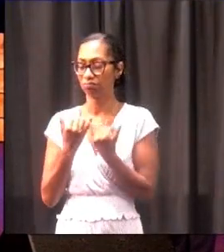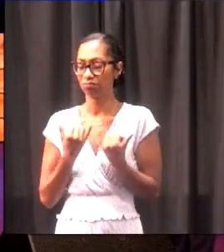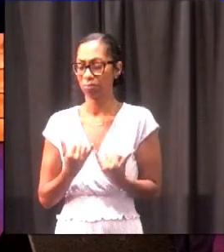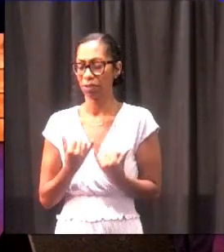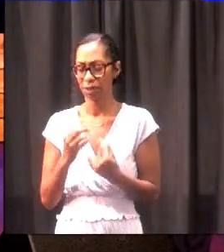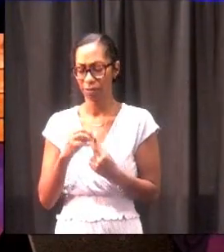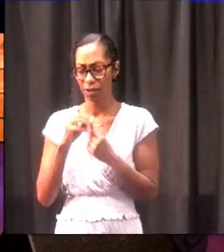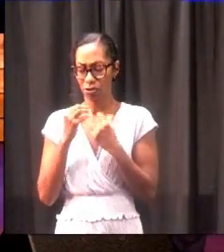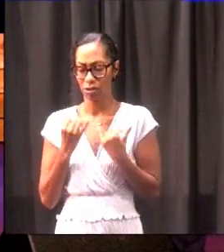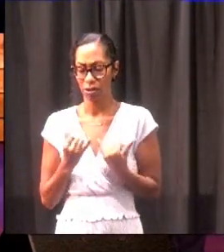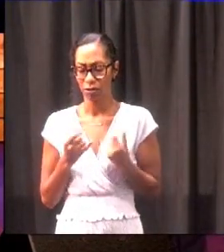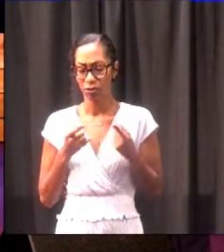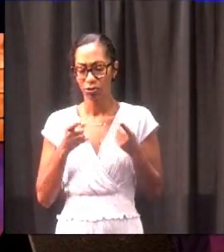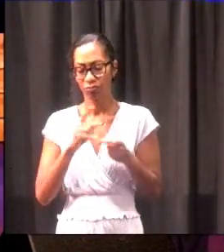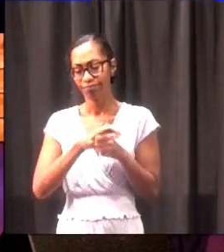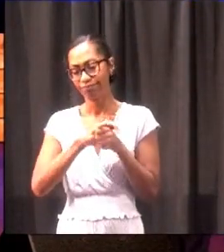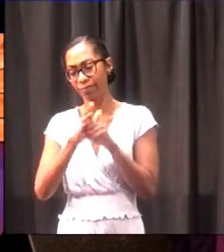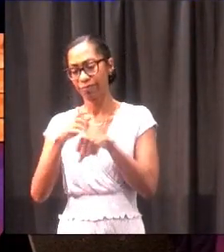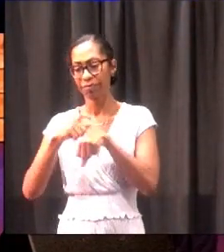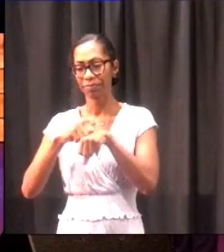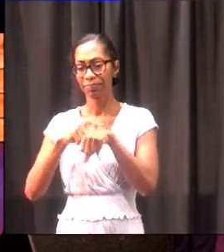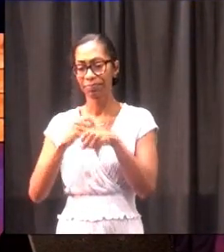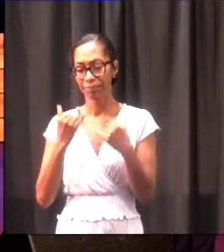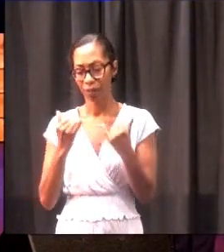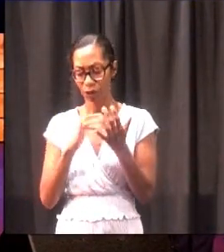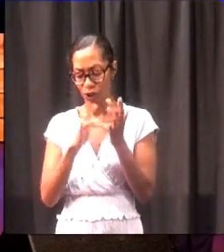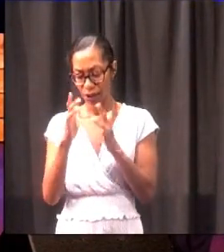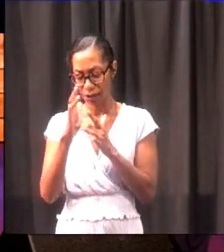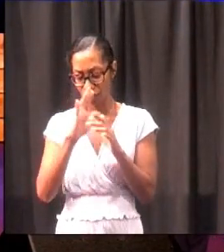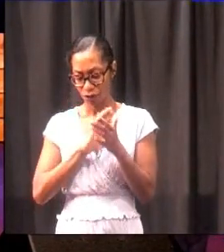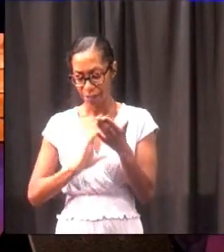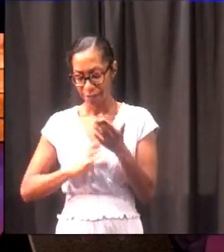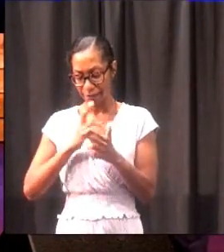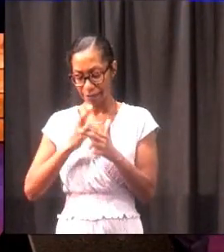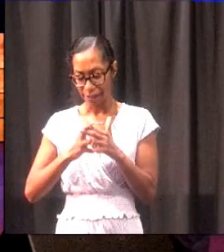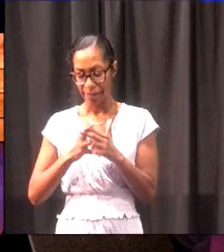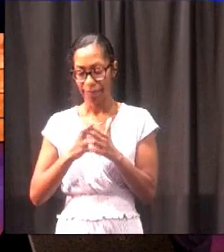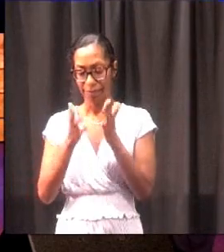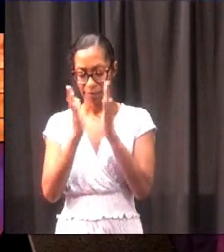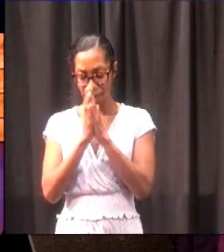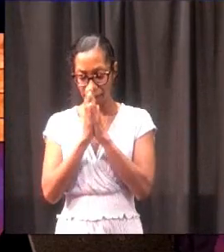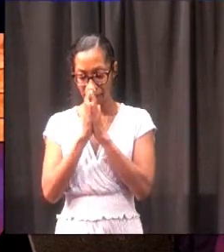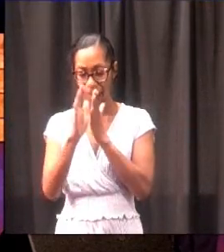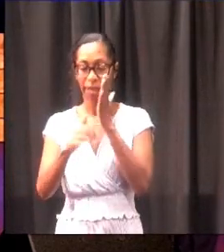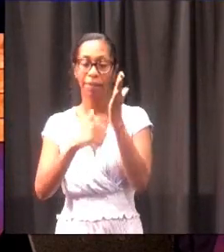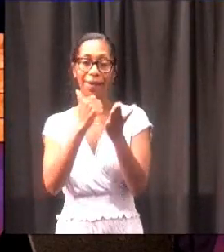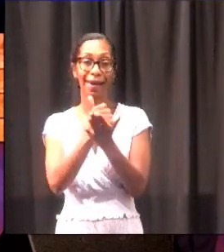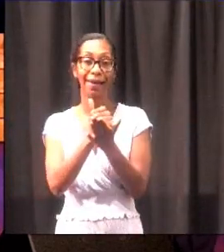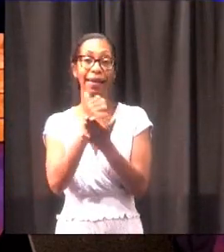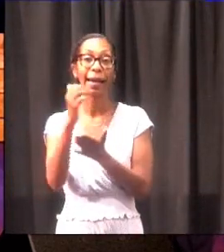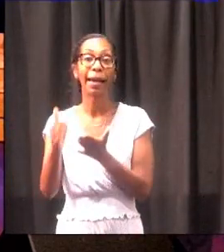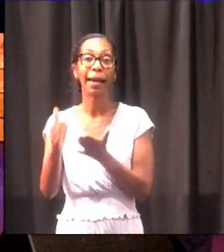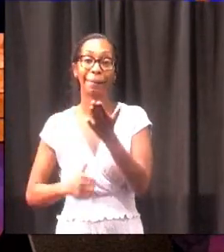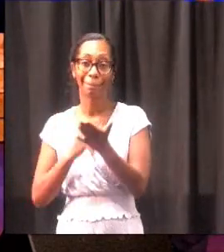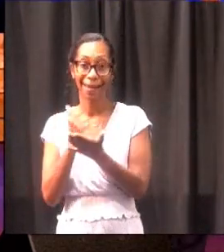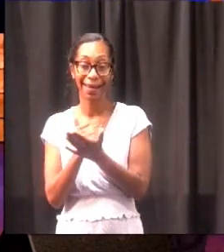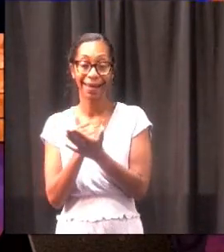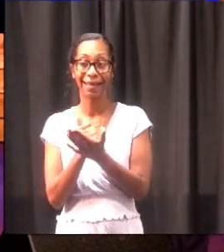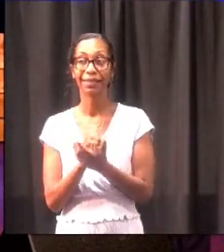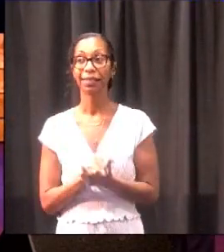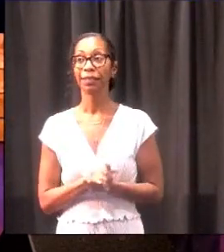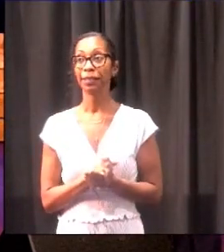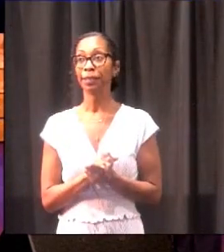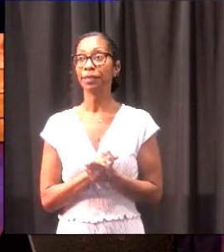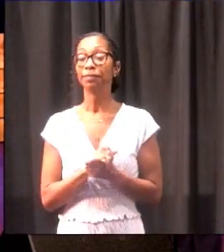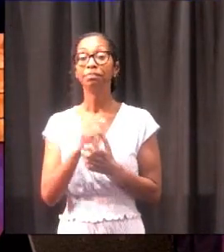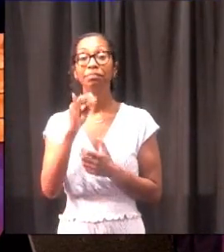season. It is in your Son, Jesus Christ's name, we do pray. And we say amen, amen, and amen.